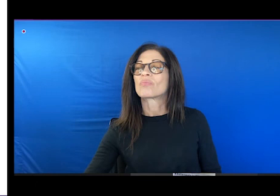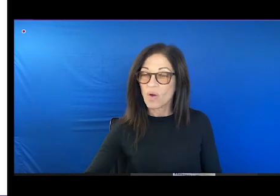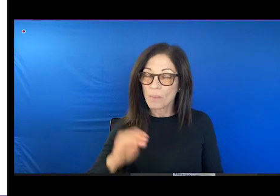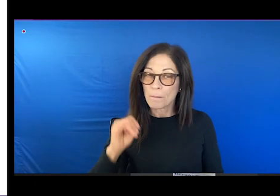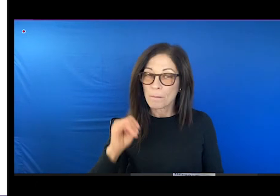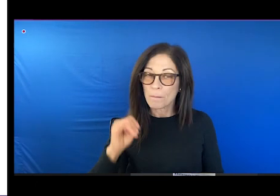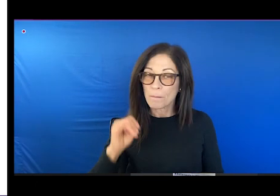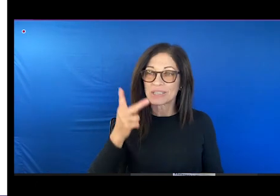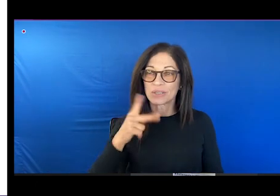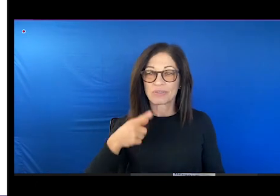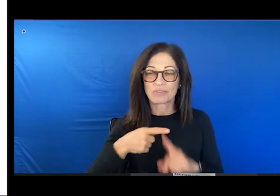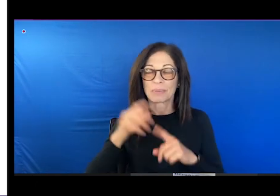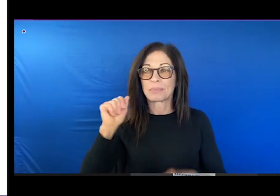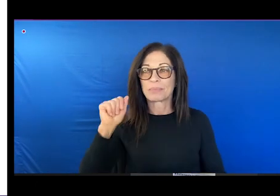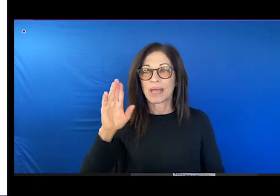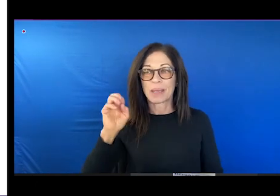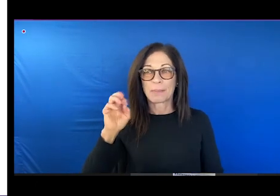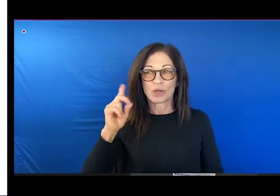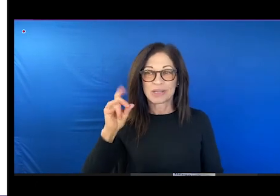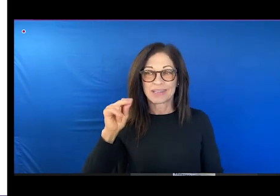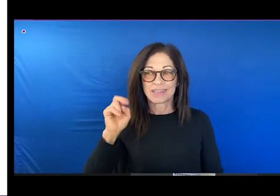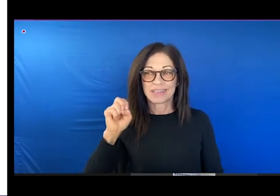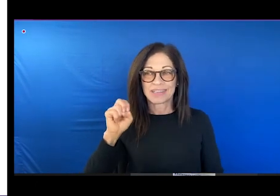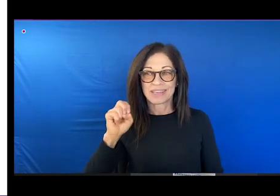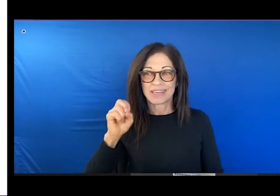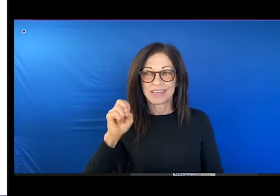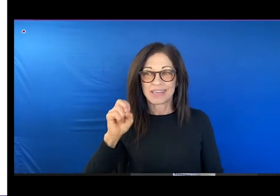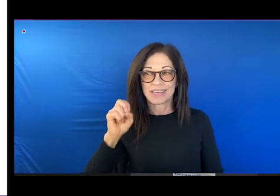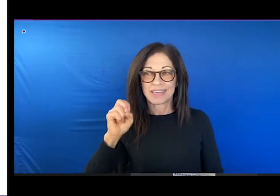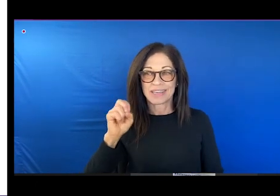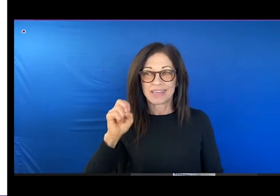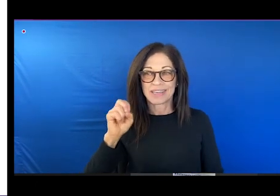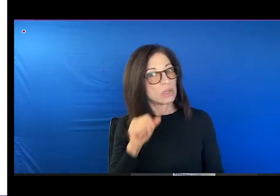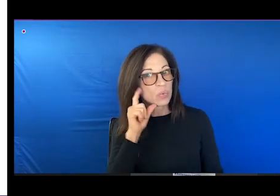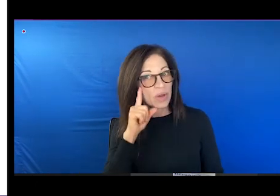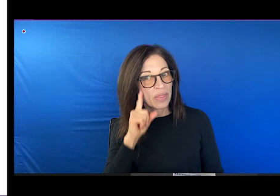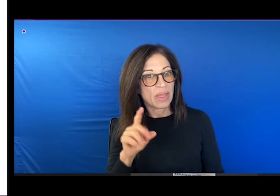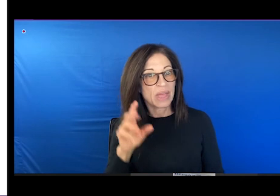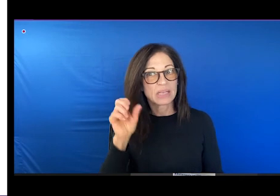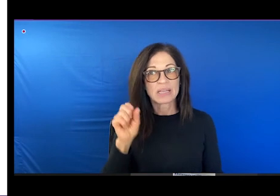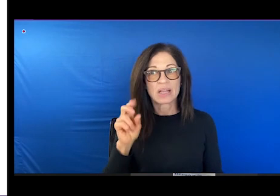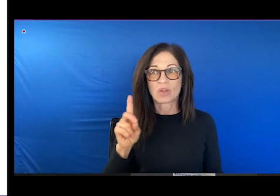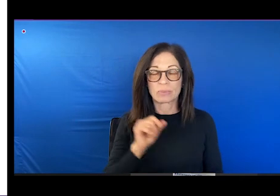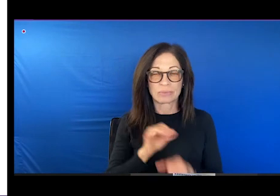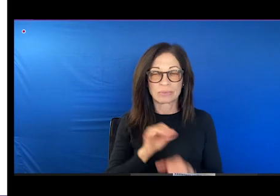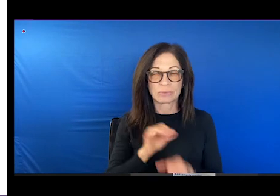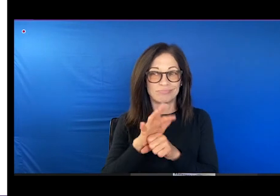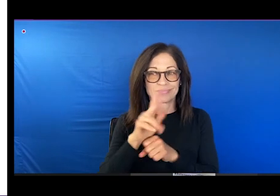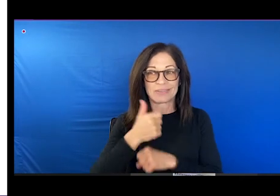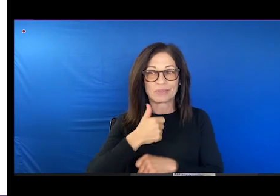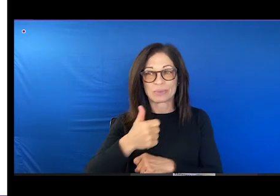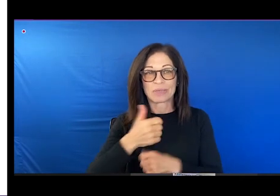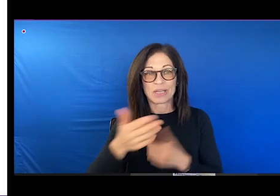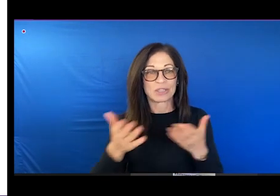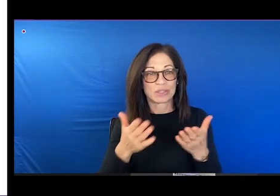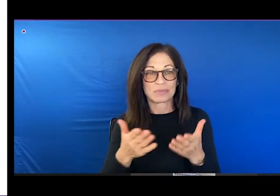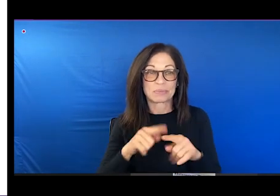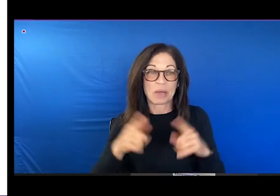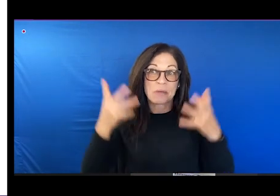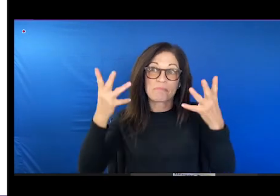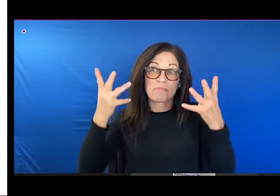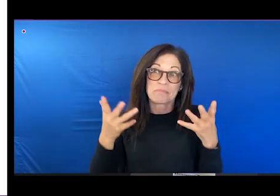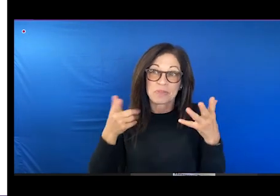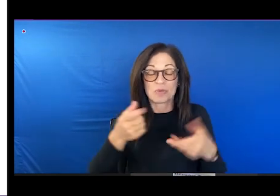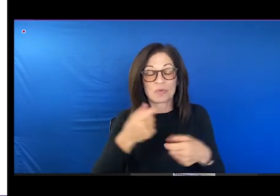from Aberdeen, South Dakota. Nice. You wouldn't think South Dakota would be so plentiful with